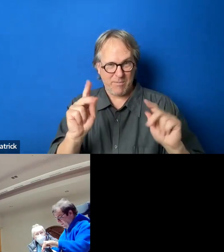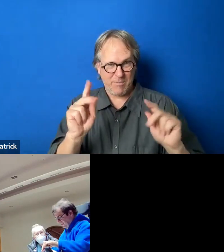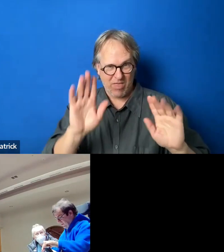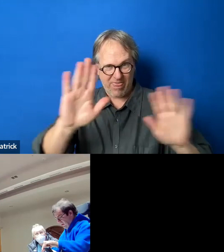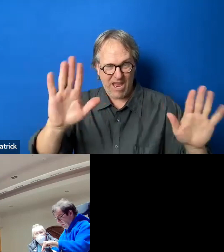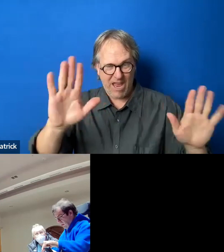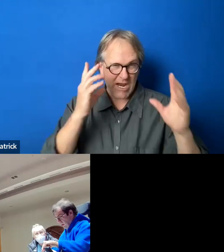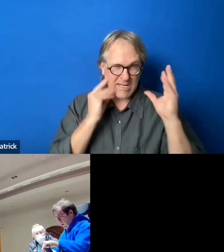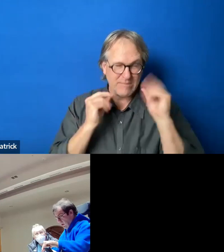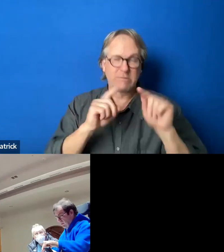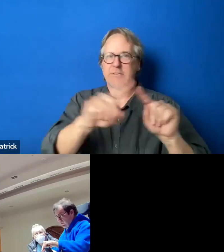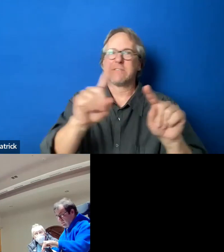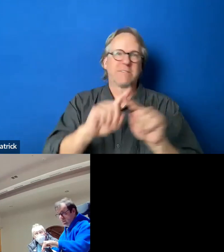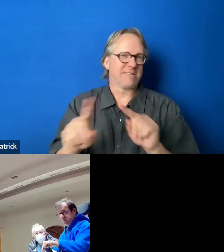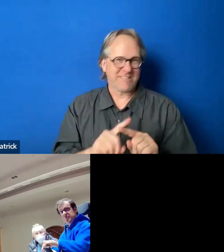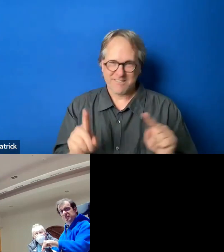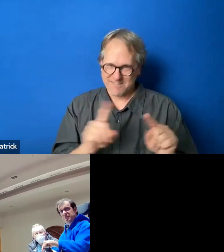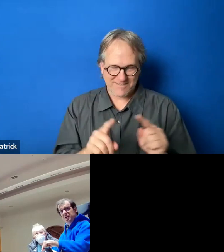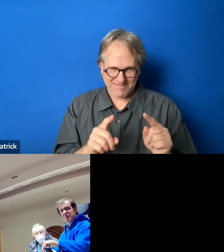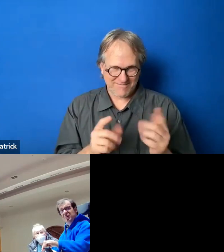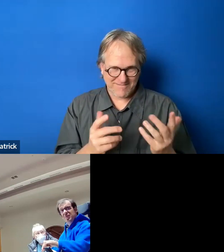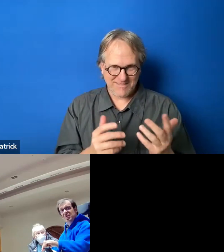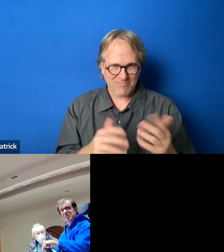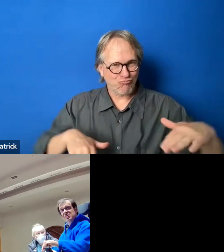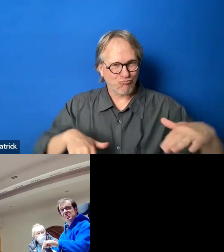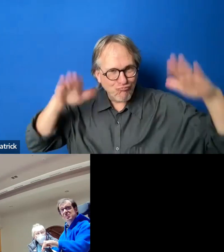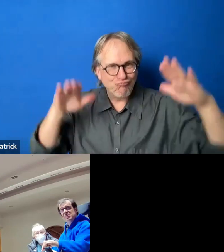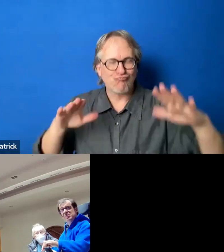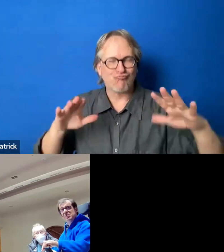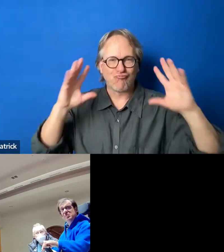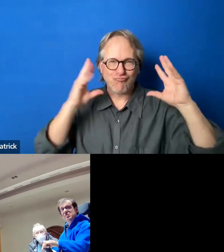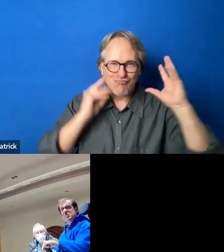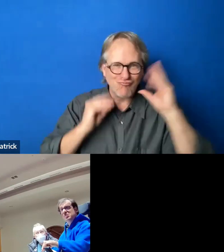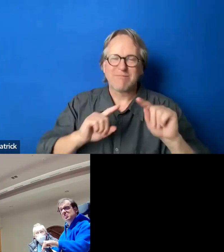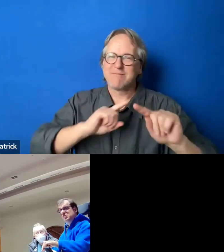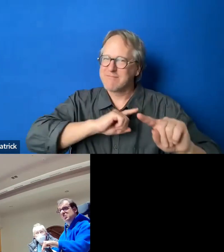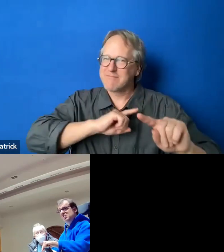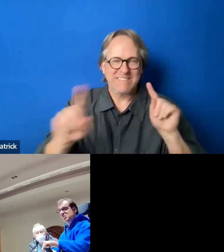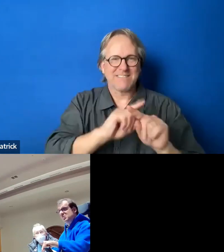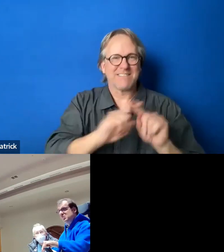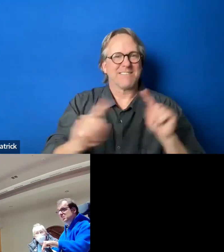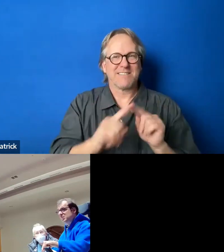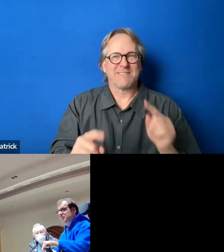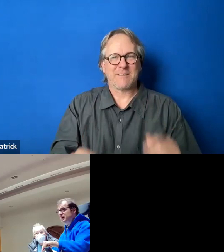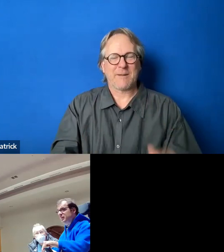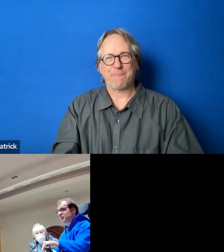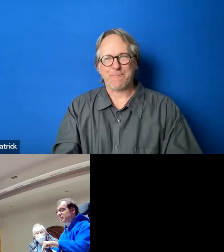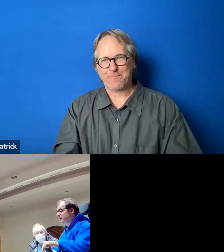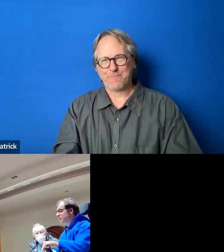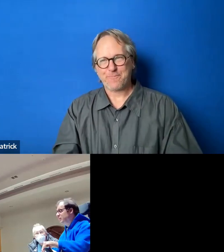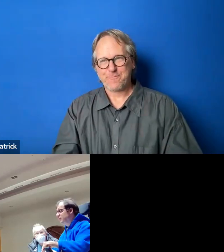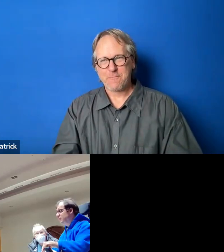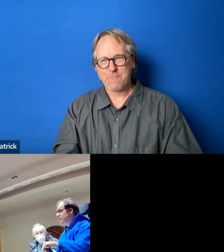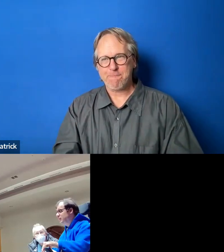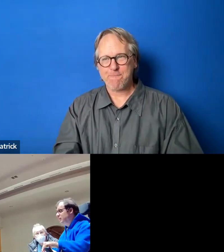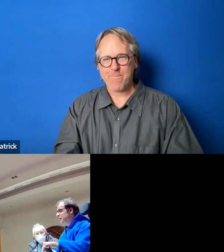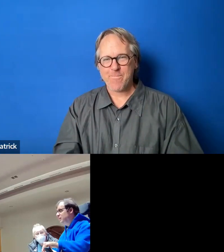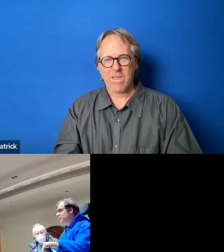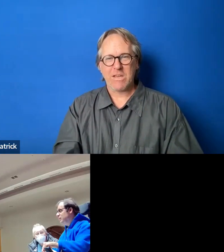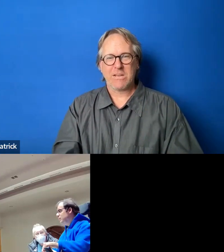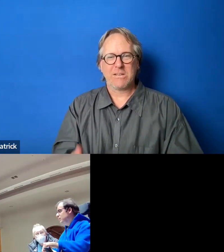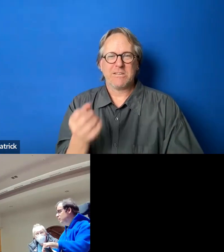you know, our lived experience of disability and partly because of all the rest of our of ourselves and our experiences.